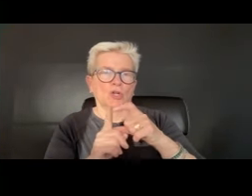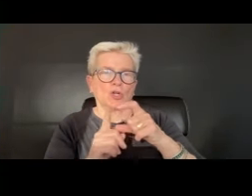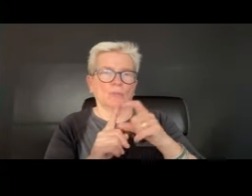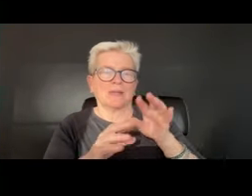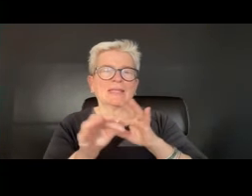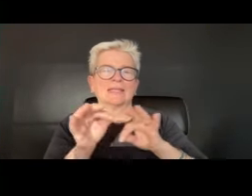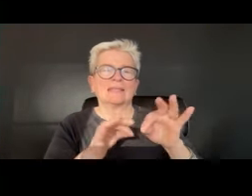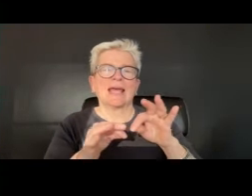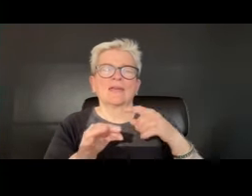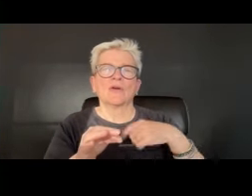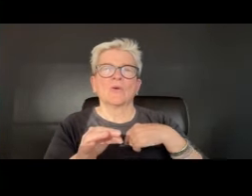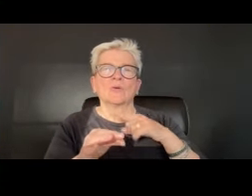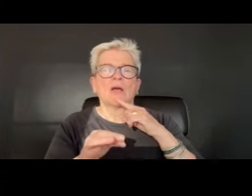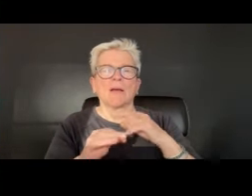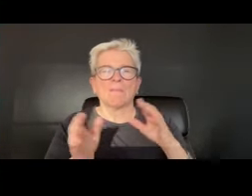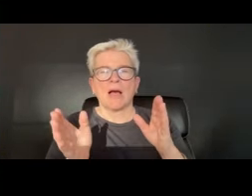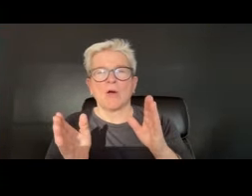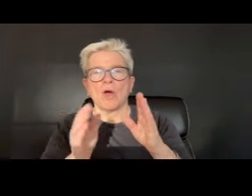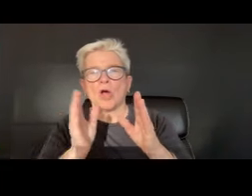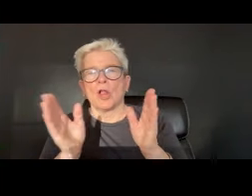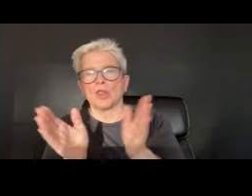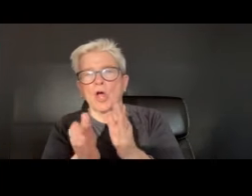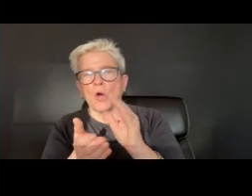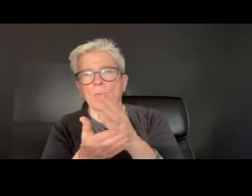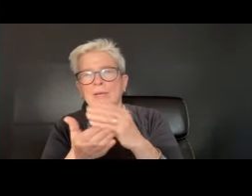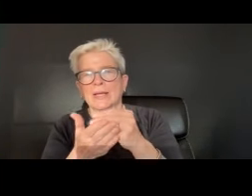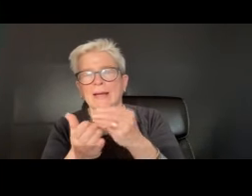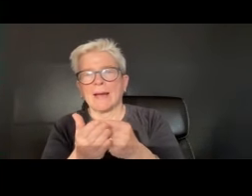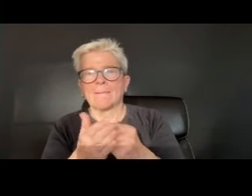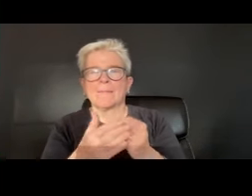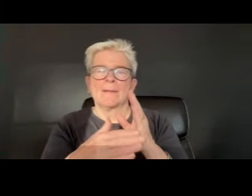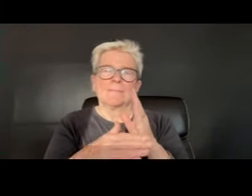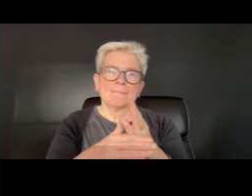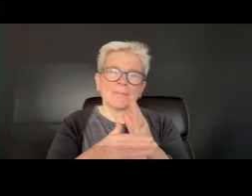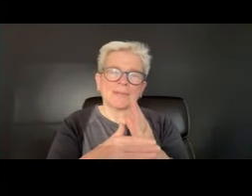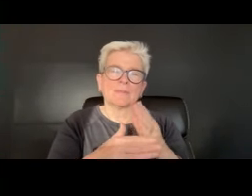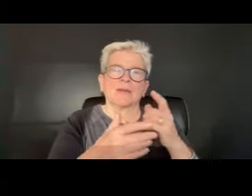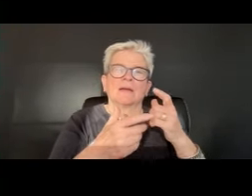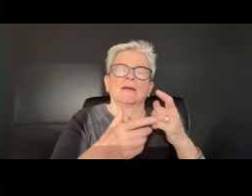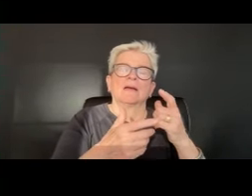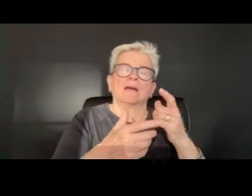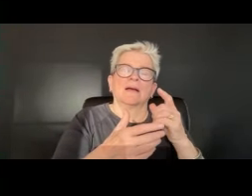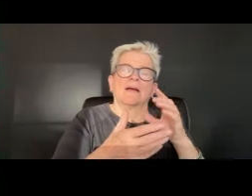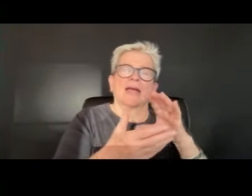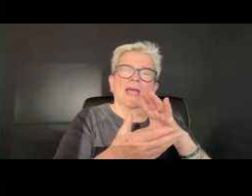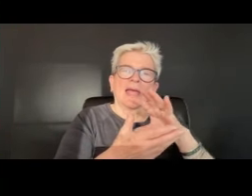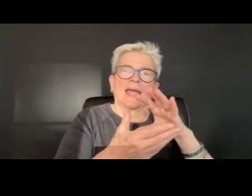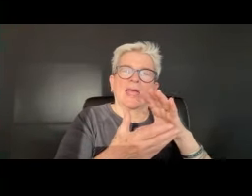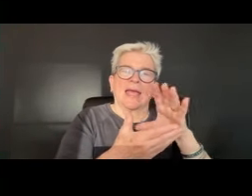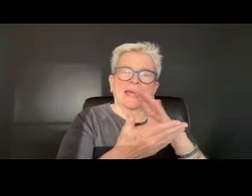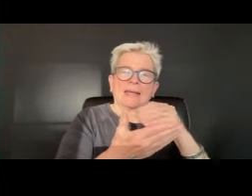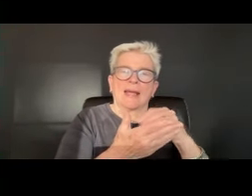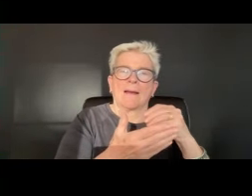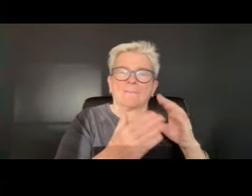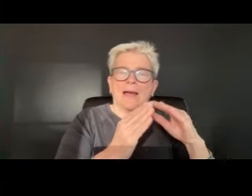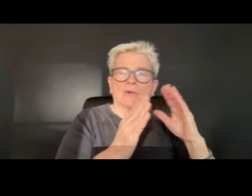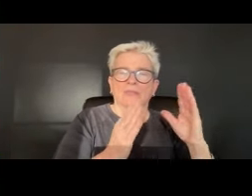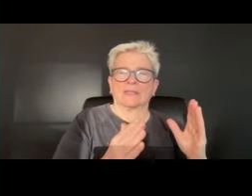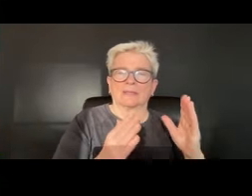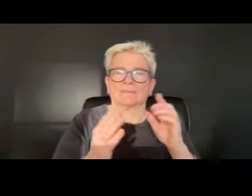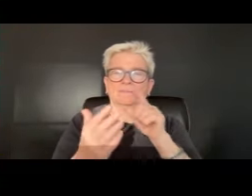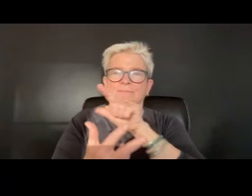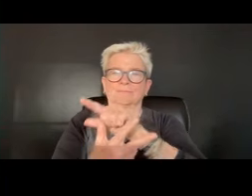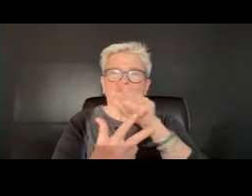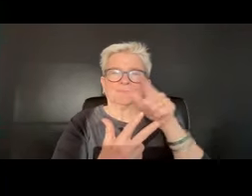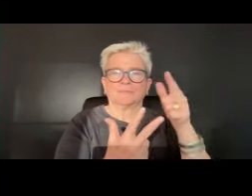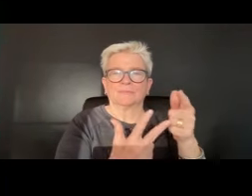of low-income housing, very low-income housing, moderate income housing. And those terms